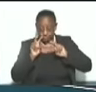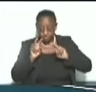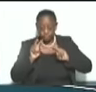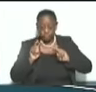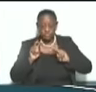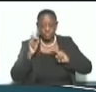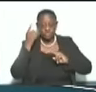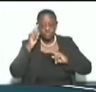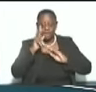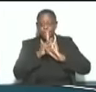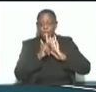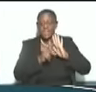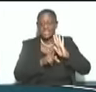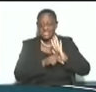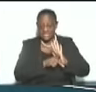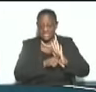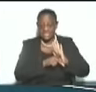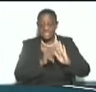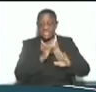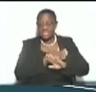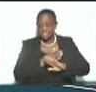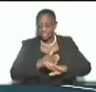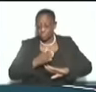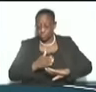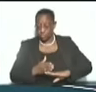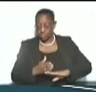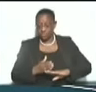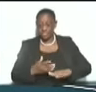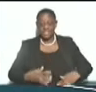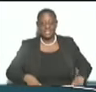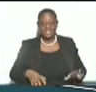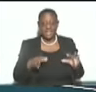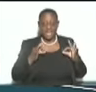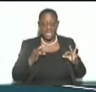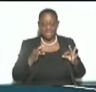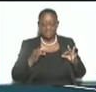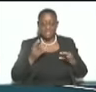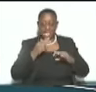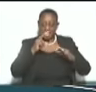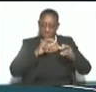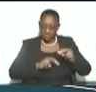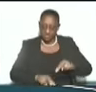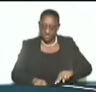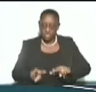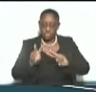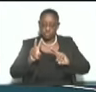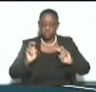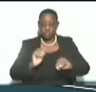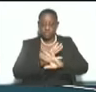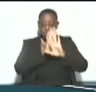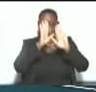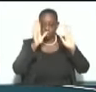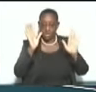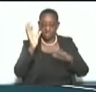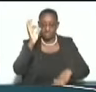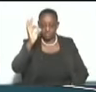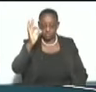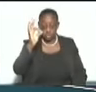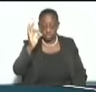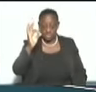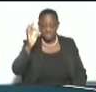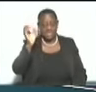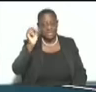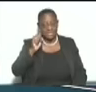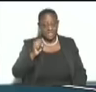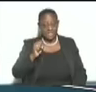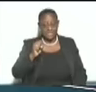for policies that improve their lives, and for a vision for a brighter future. It is